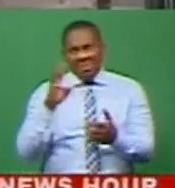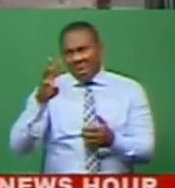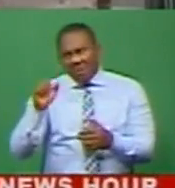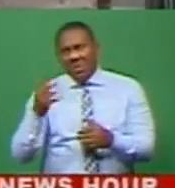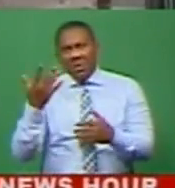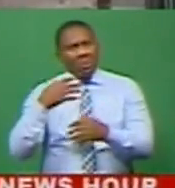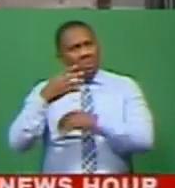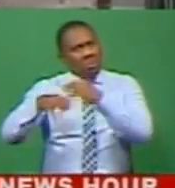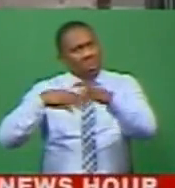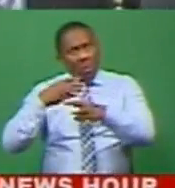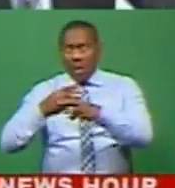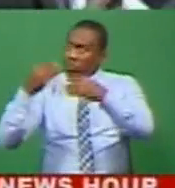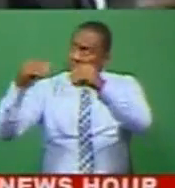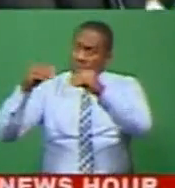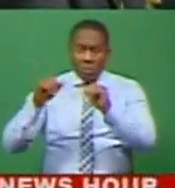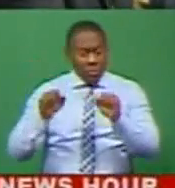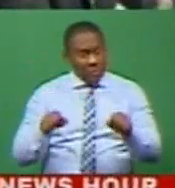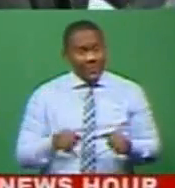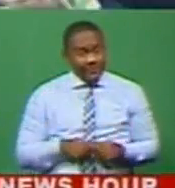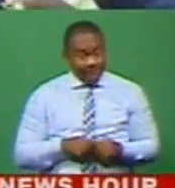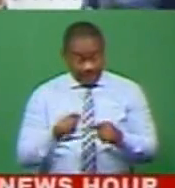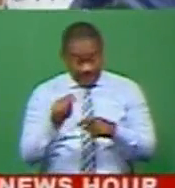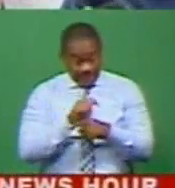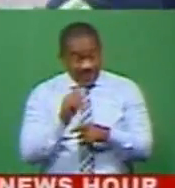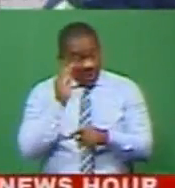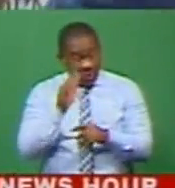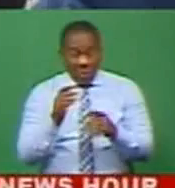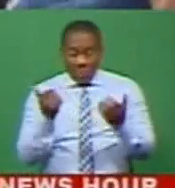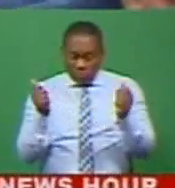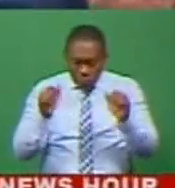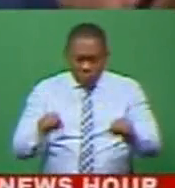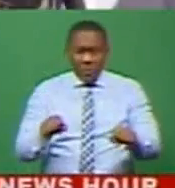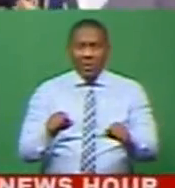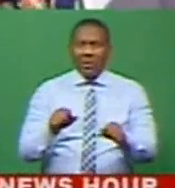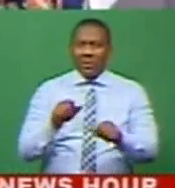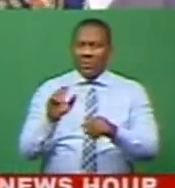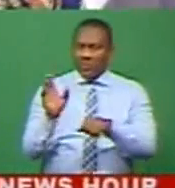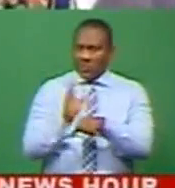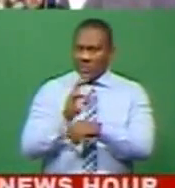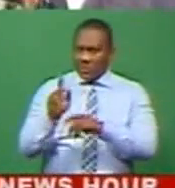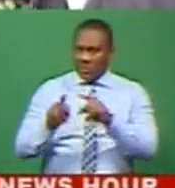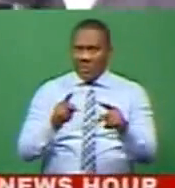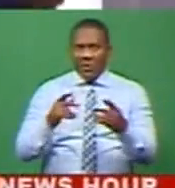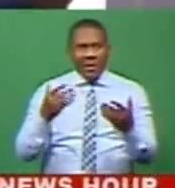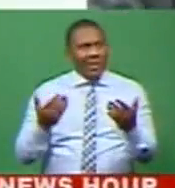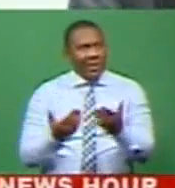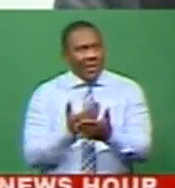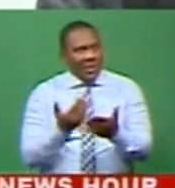global. That's what we intend to do. The training is to enable entrepreneurs adapt to new demands on the